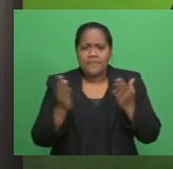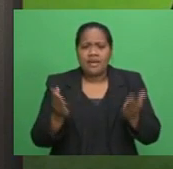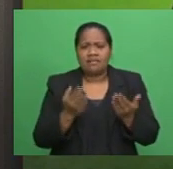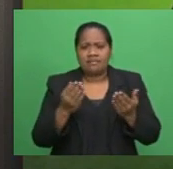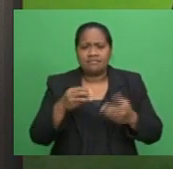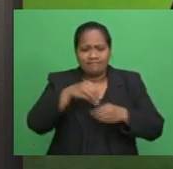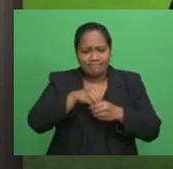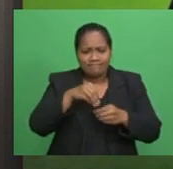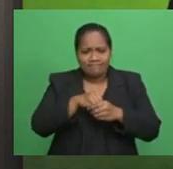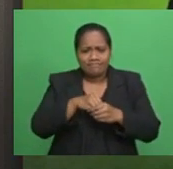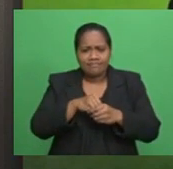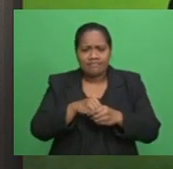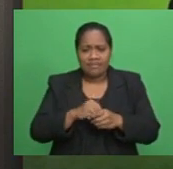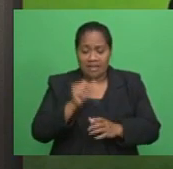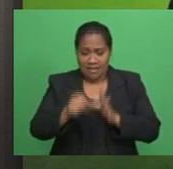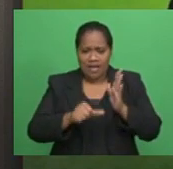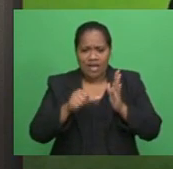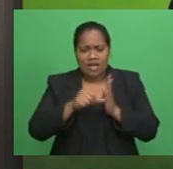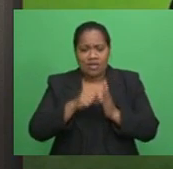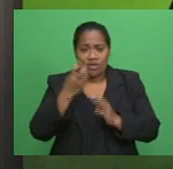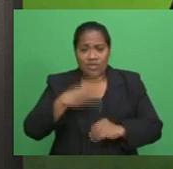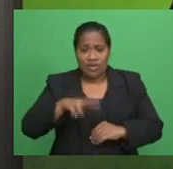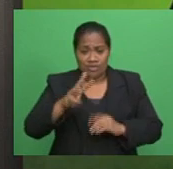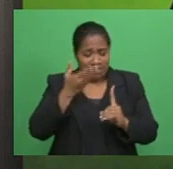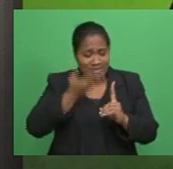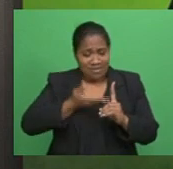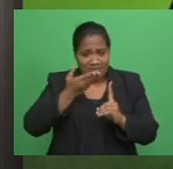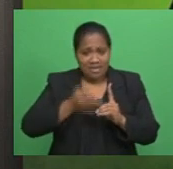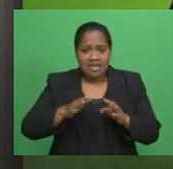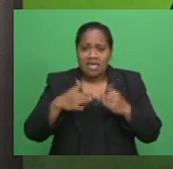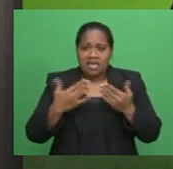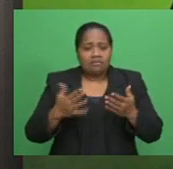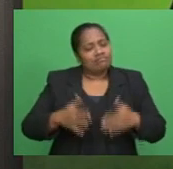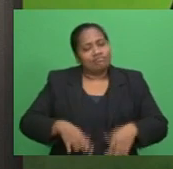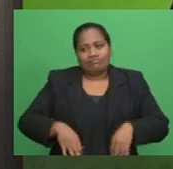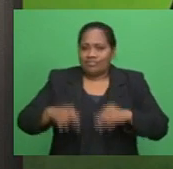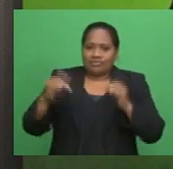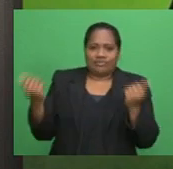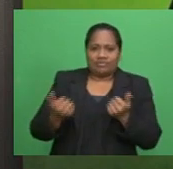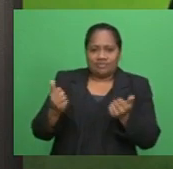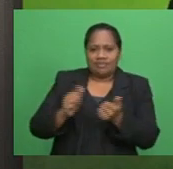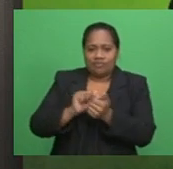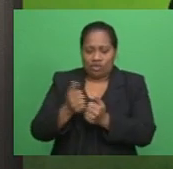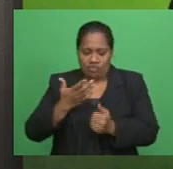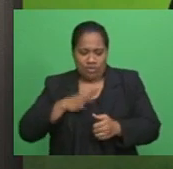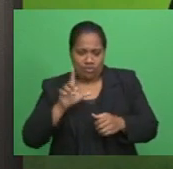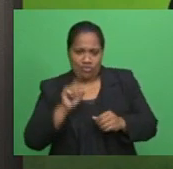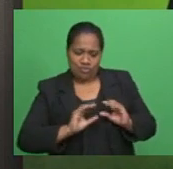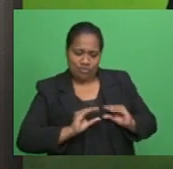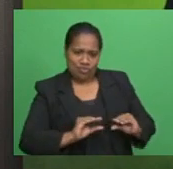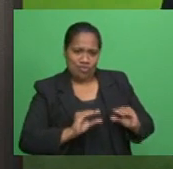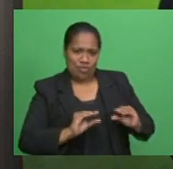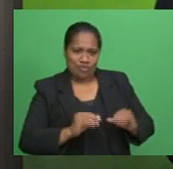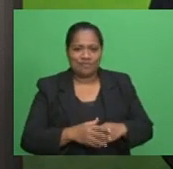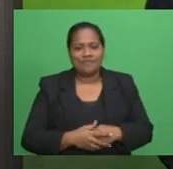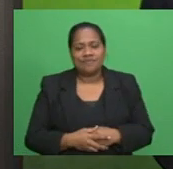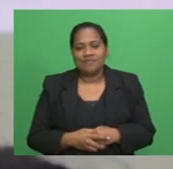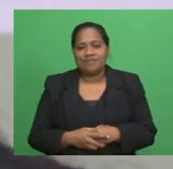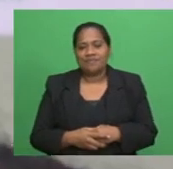stocky 33-year-old has decided to hang up his boots at the end of the season to take up coaching. Karlaini Tavi has more.